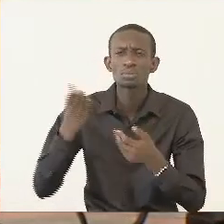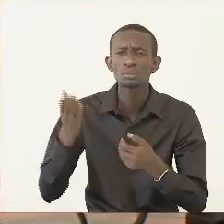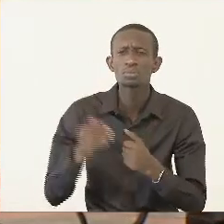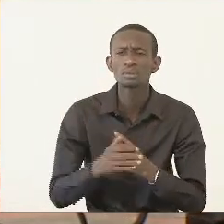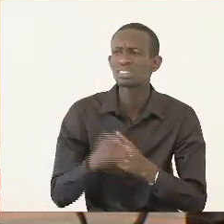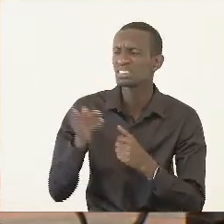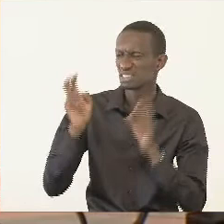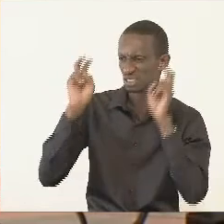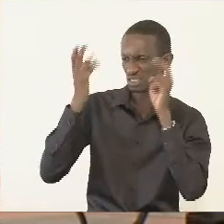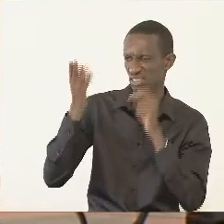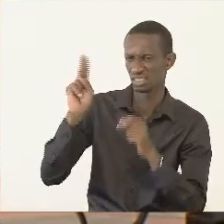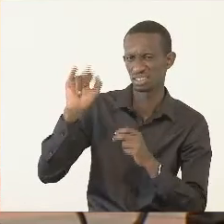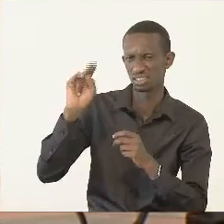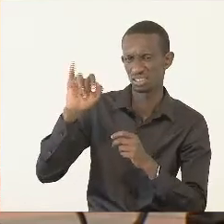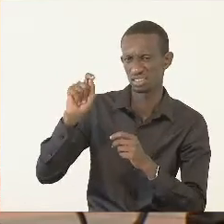it a unit?